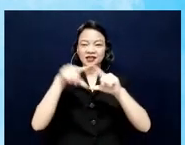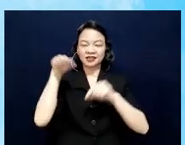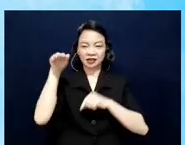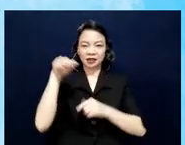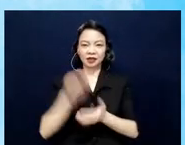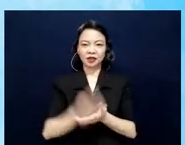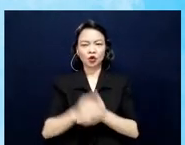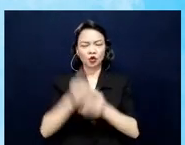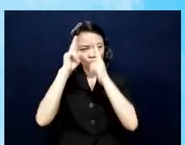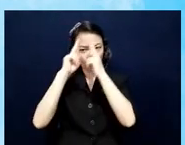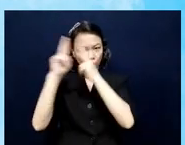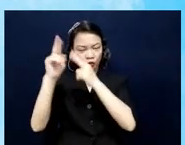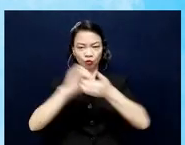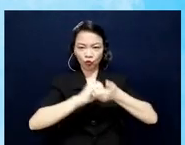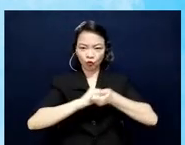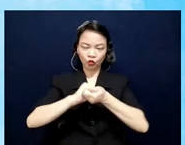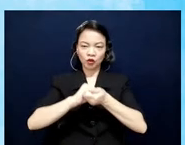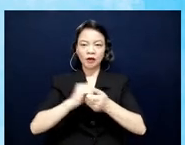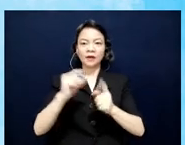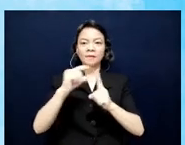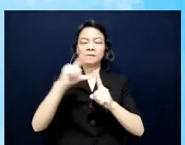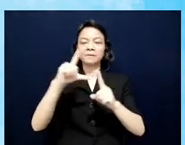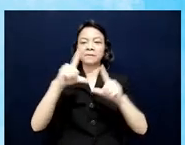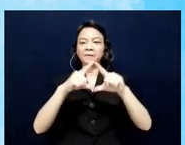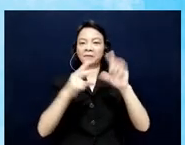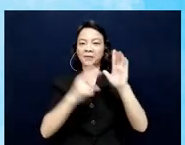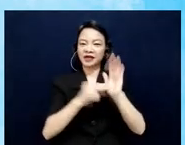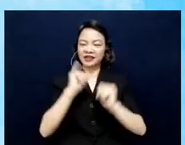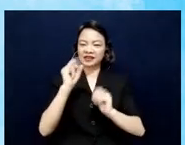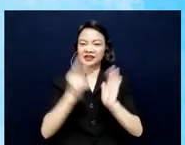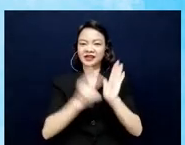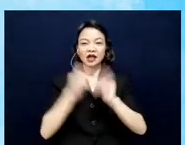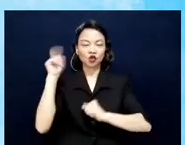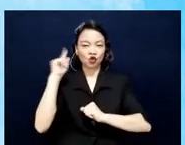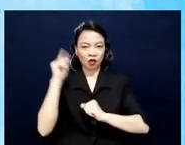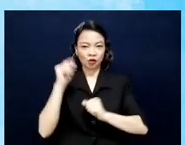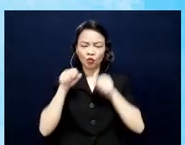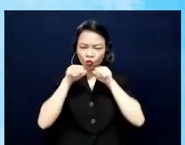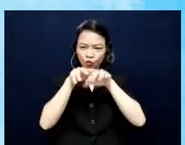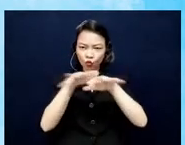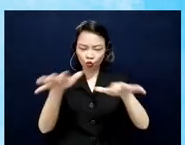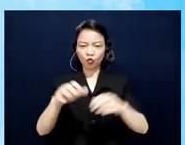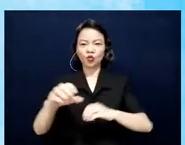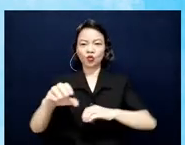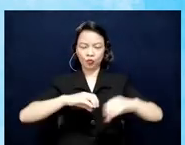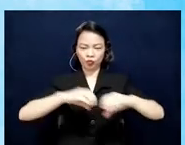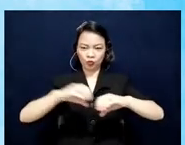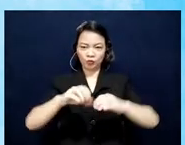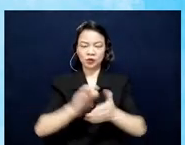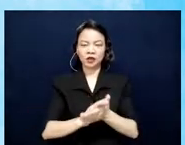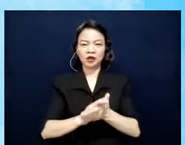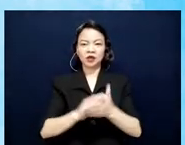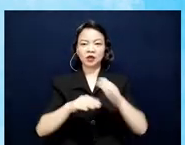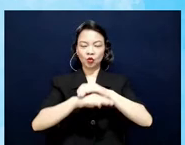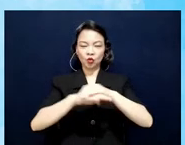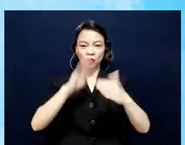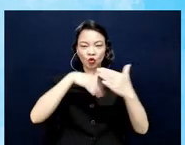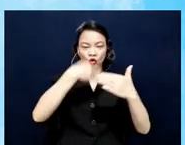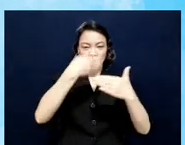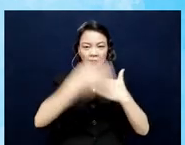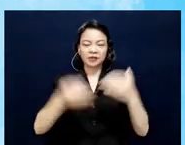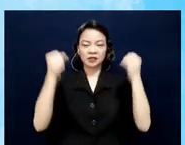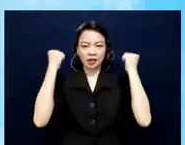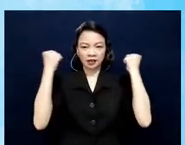International to expand our global initiative, the Young Health Program in Indonesia. This is a